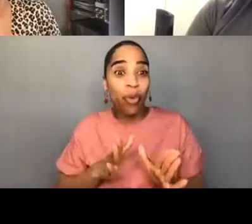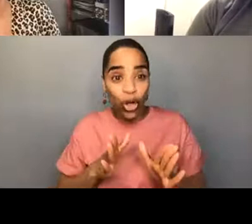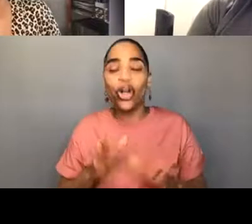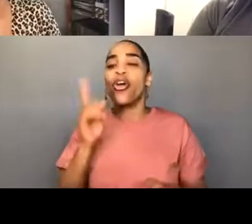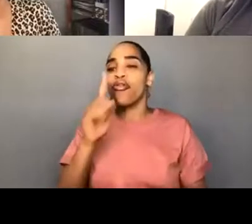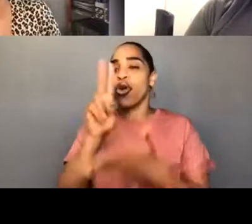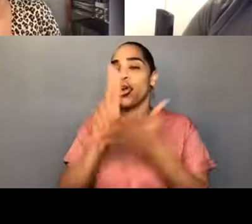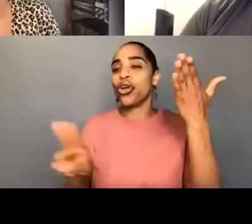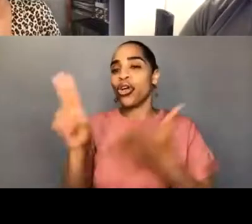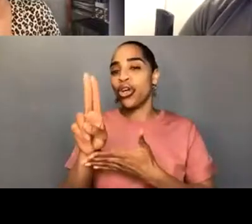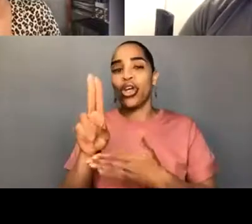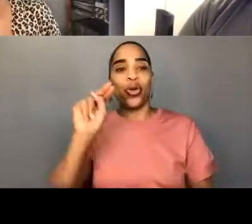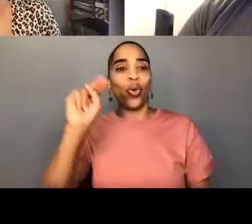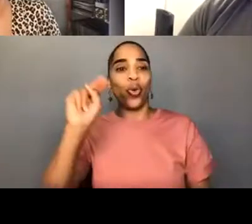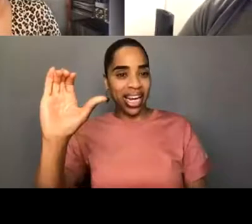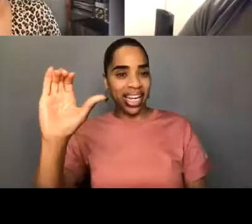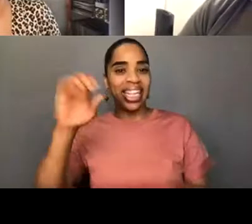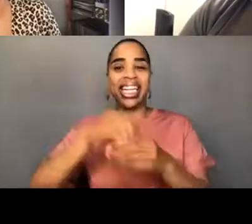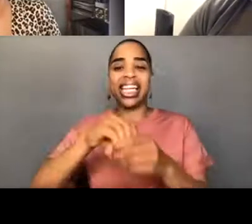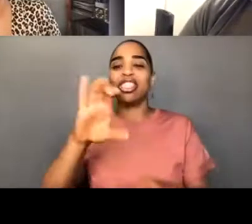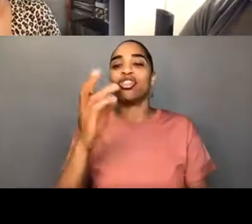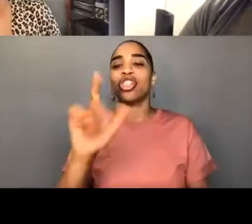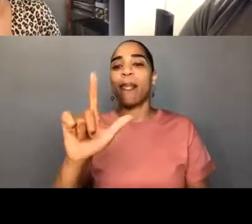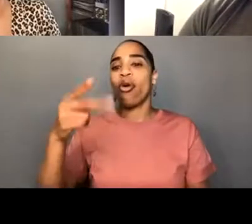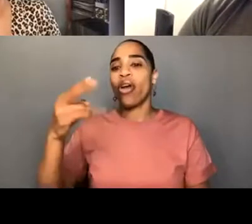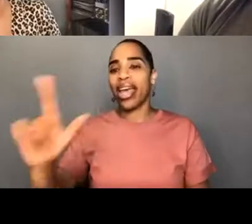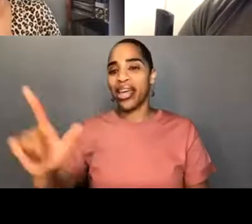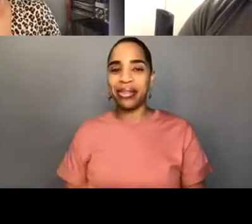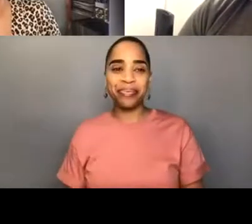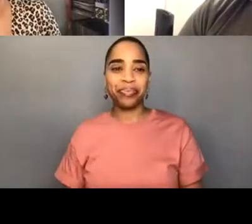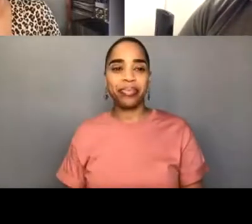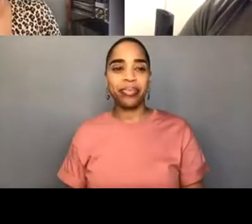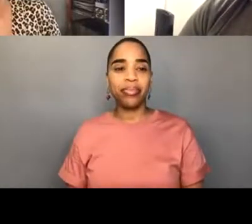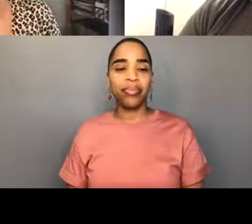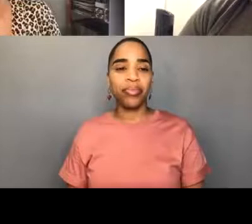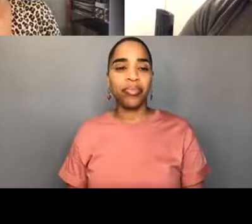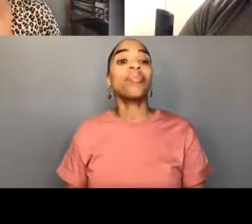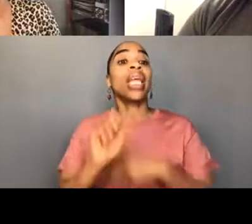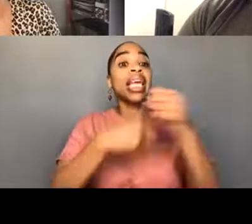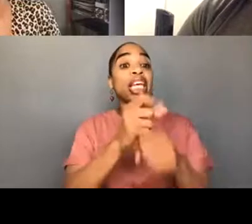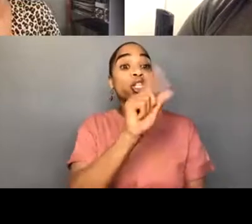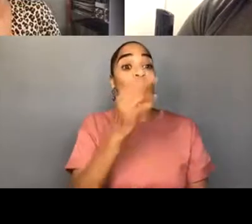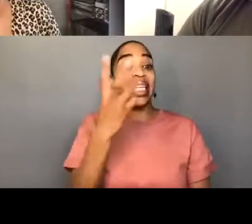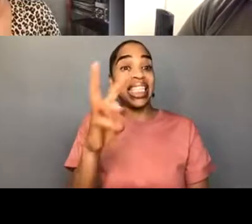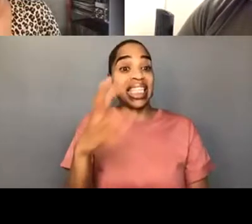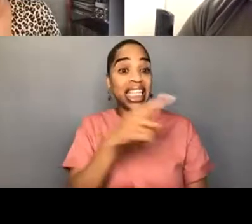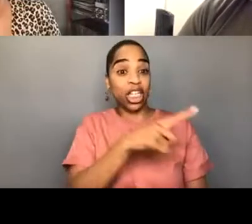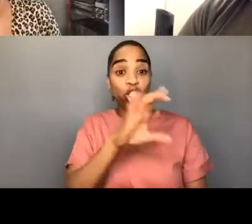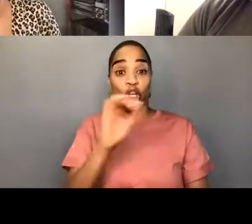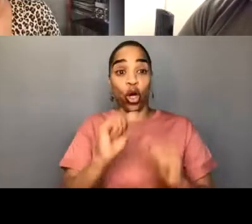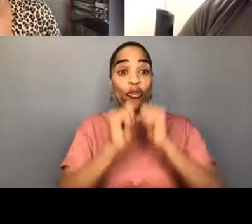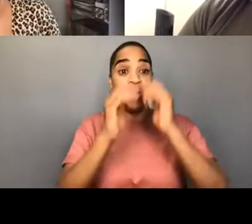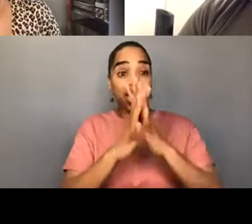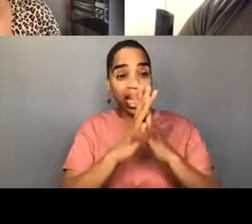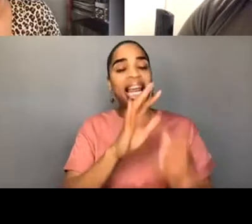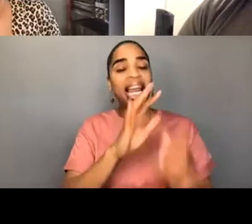the University of North Carolina at Chapel Hill. In 2016, Hannah Jones co-founded the Ida B.